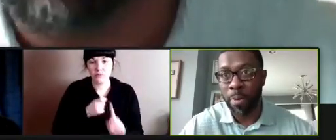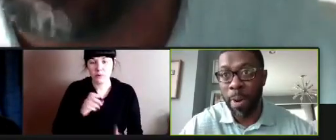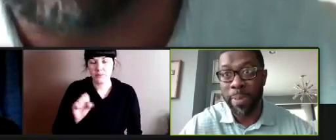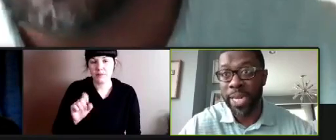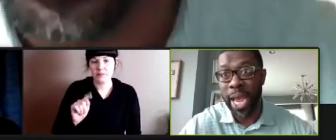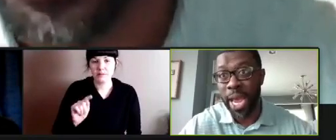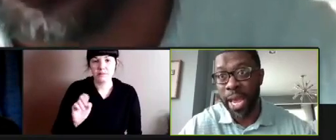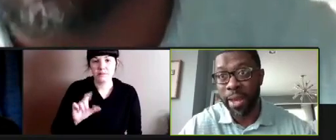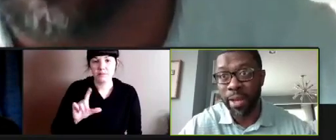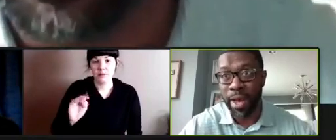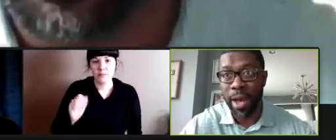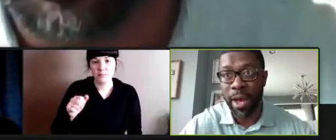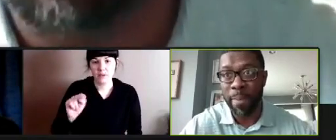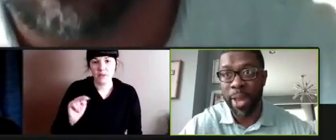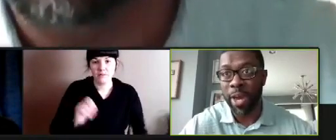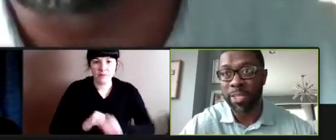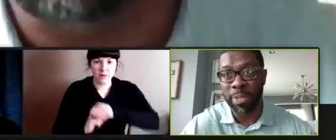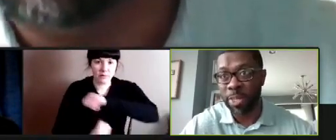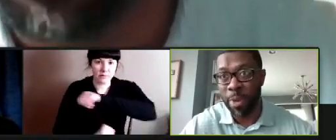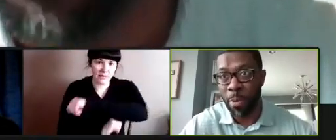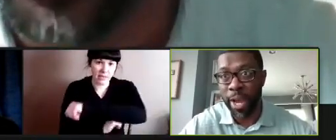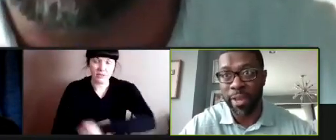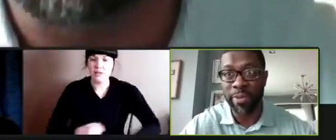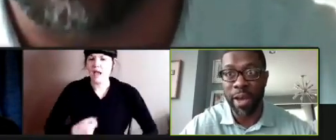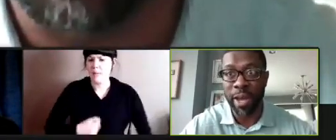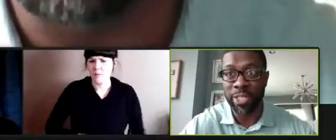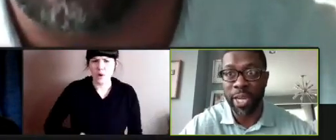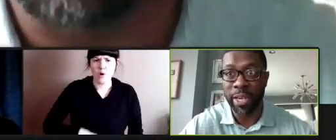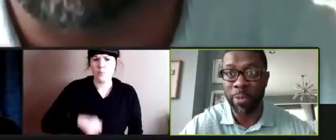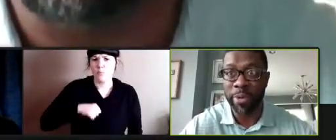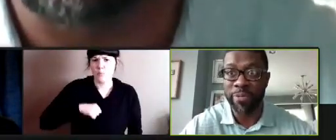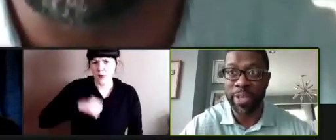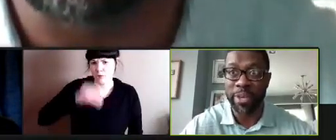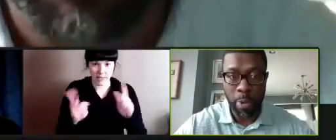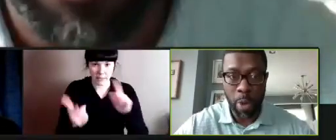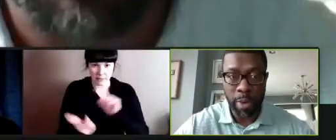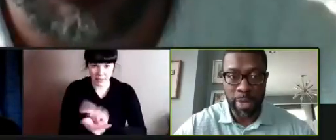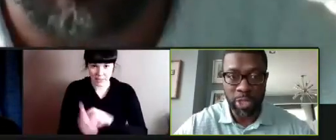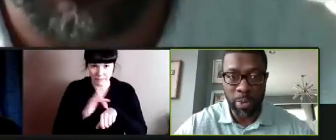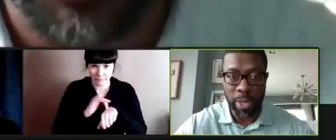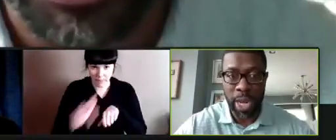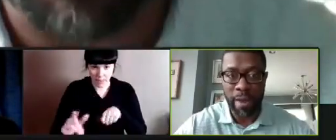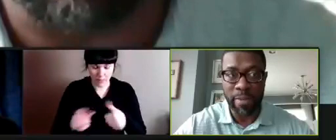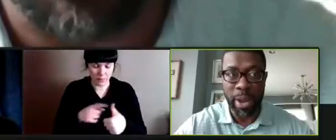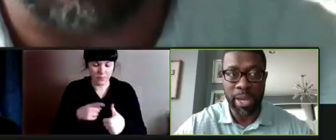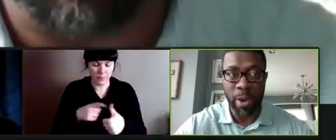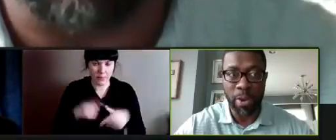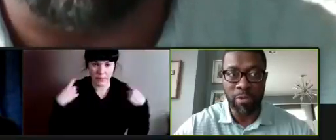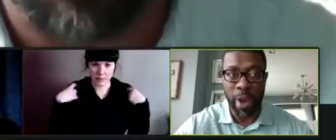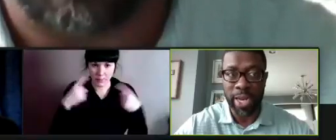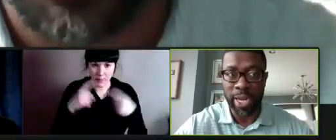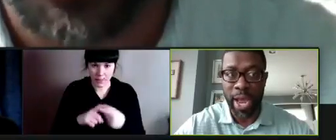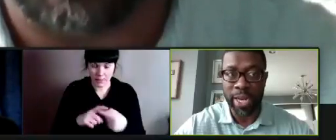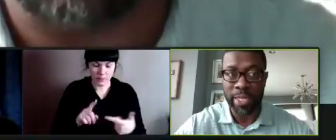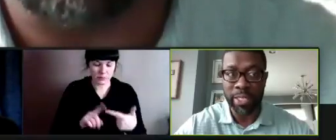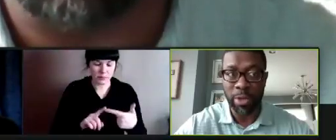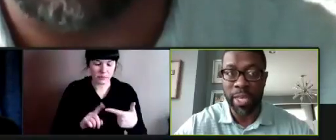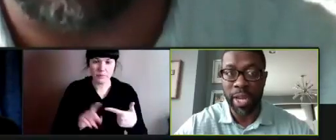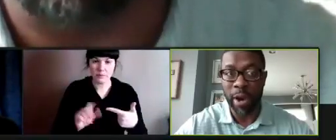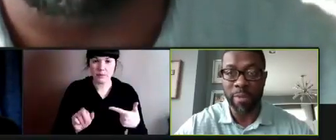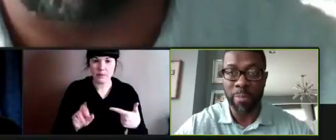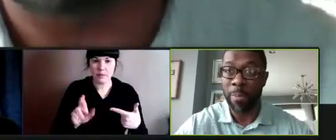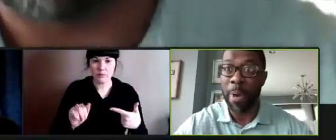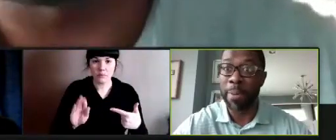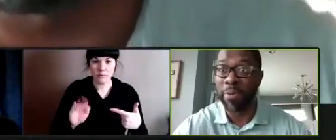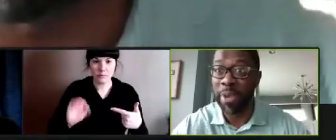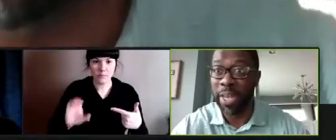a proud puppy dad and husband to my wife, Shay Whit. And we want to make sure we get everybody on the right line and